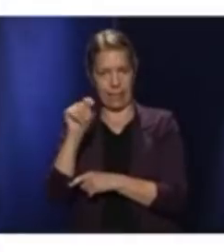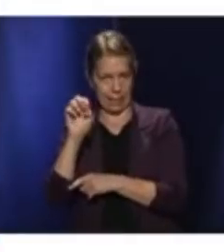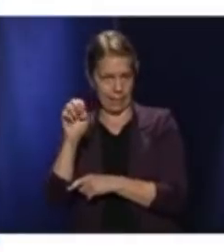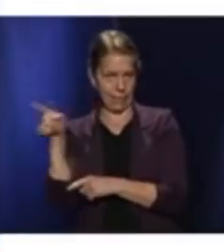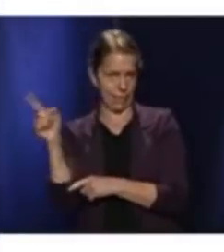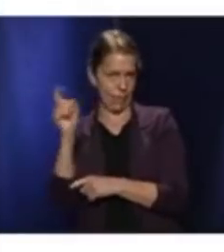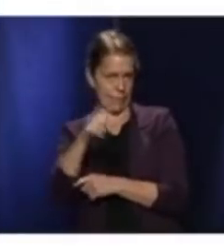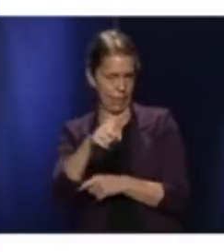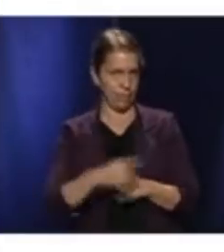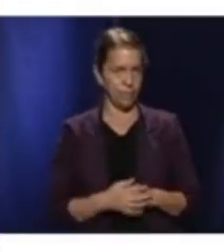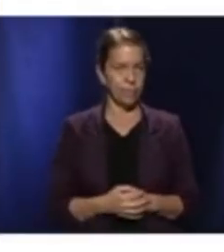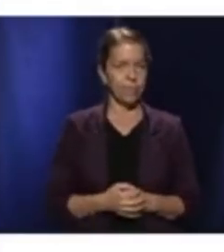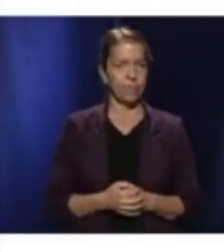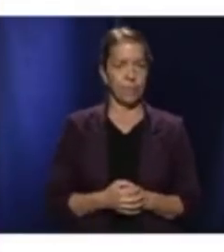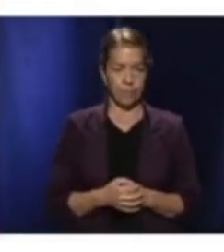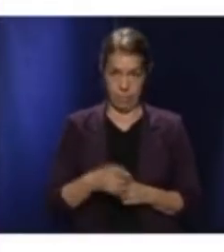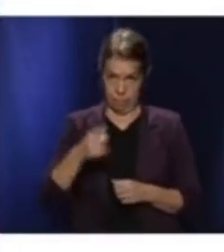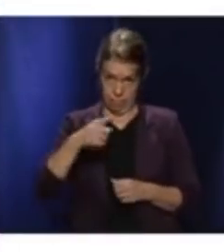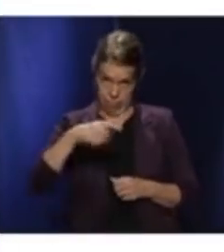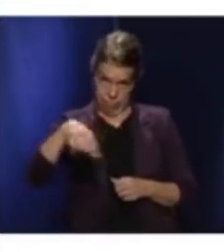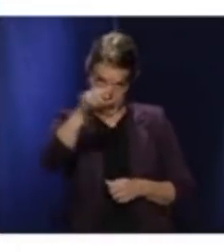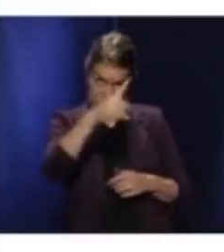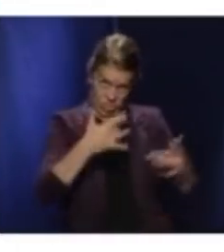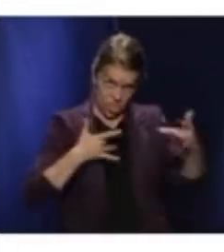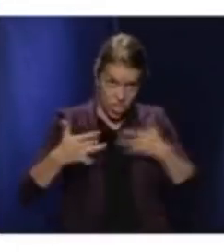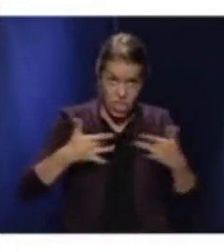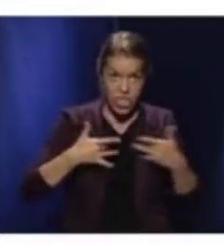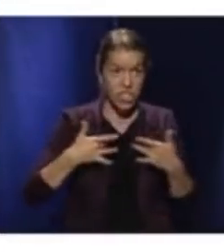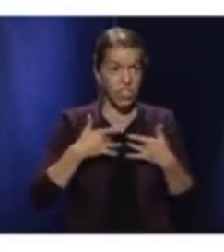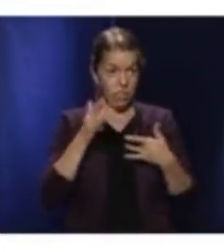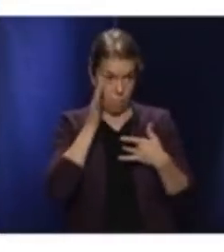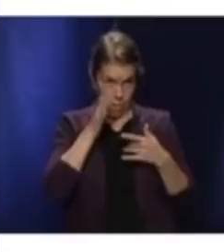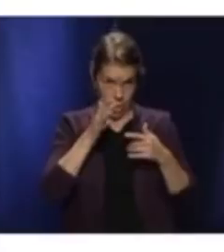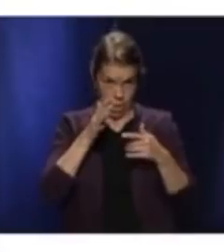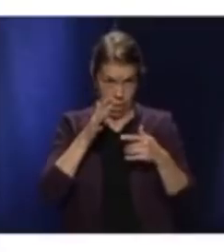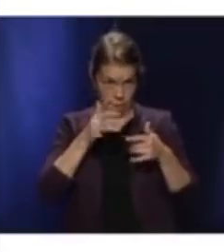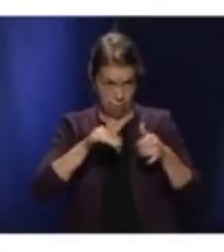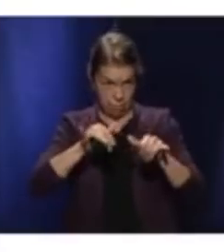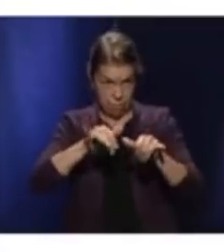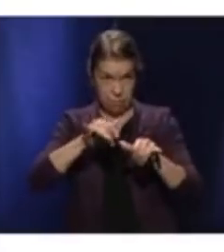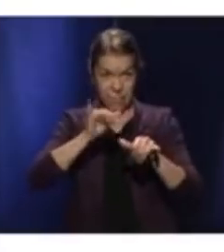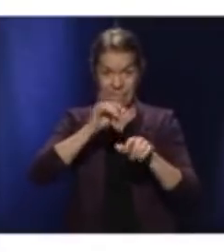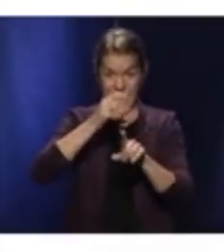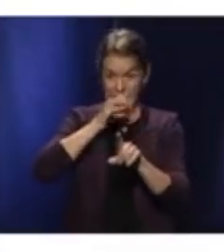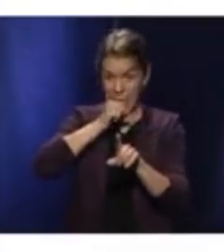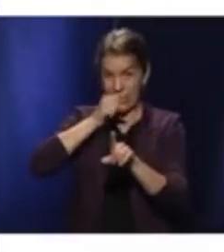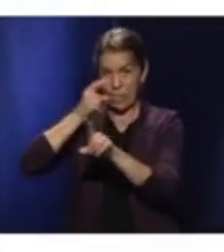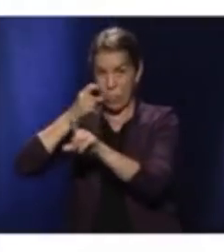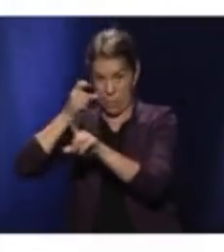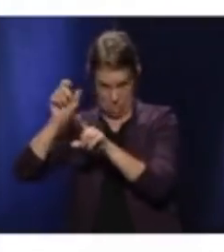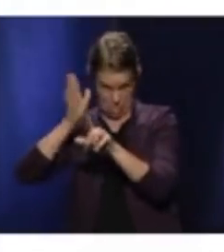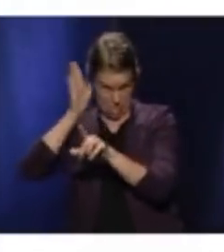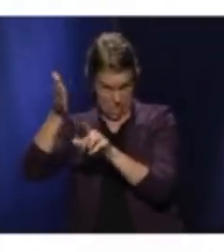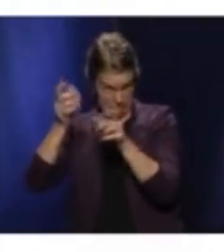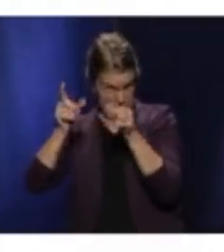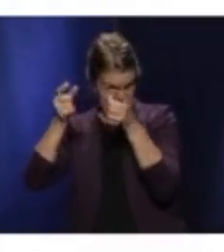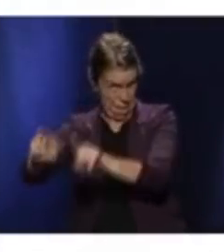current trend continues, we're going to need the orange and the red alerts for some regions in the coming months? I hope